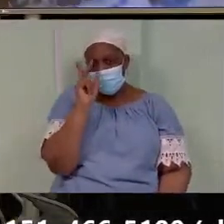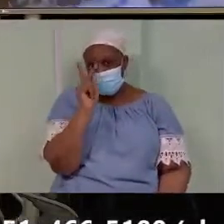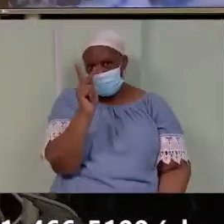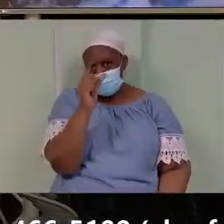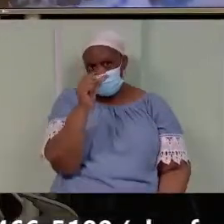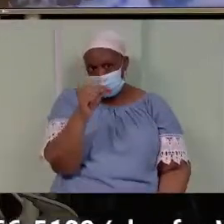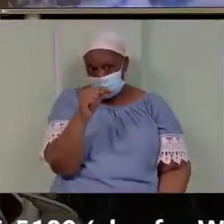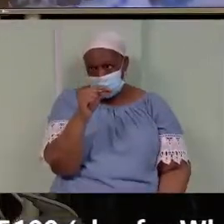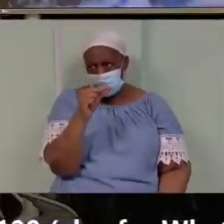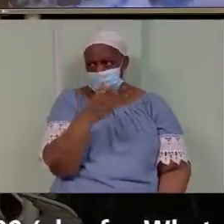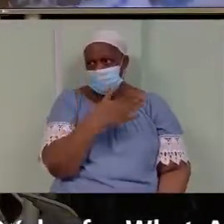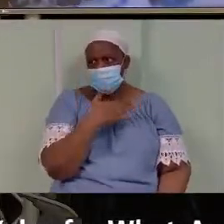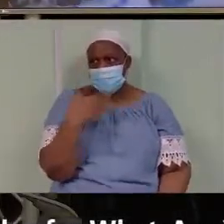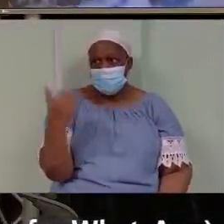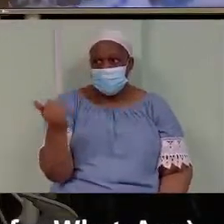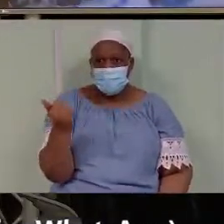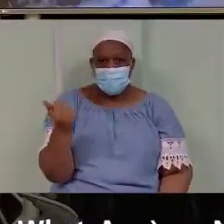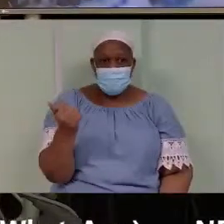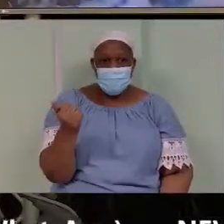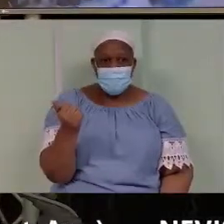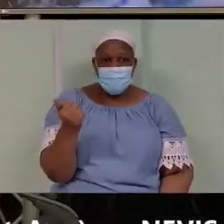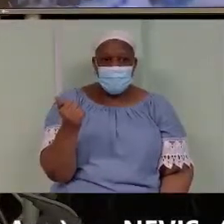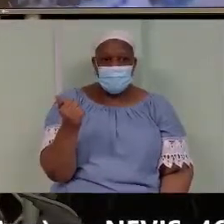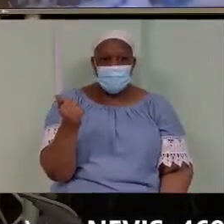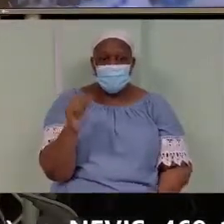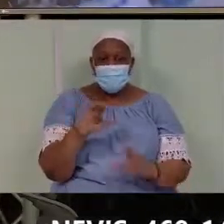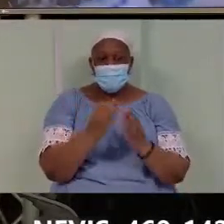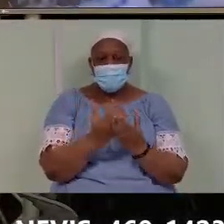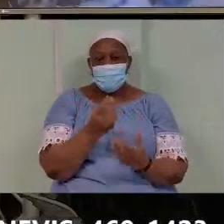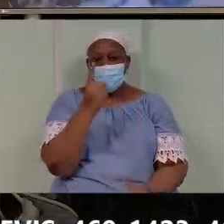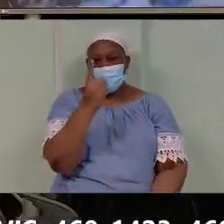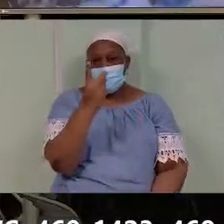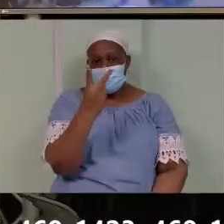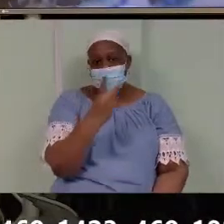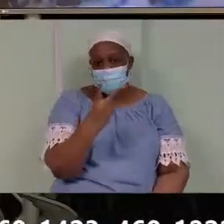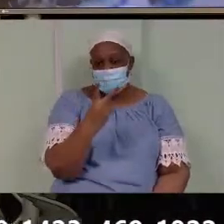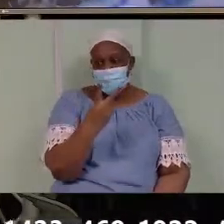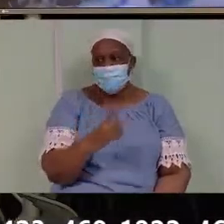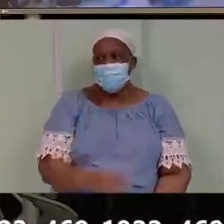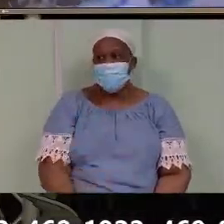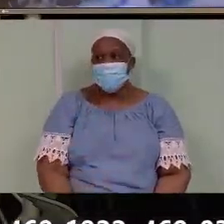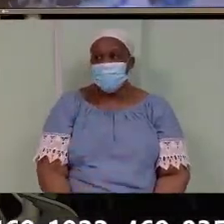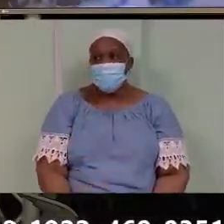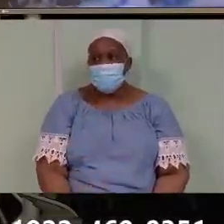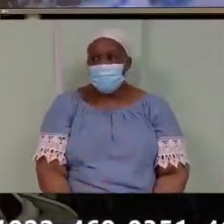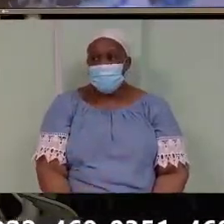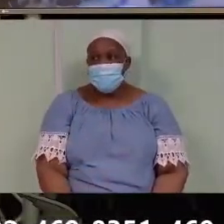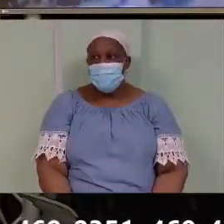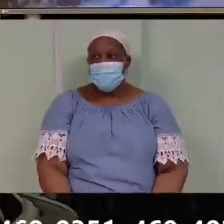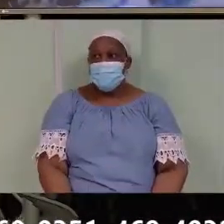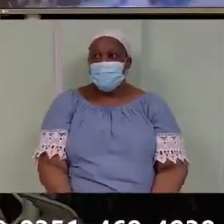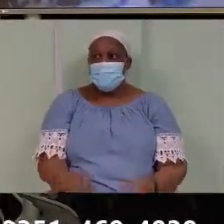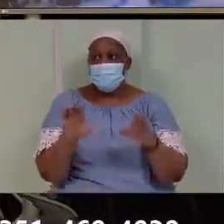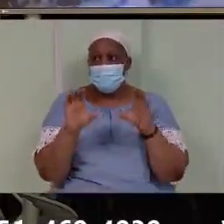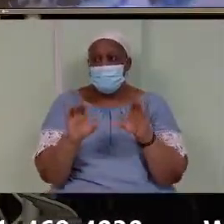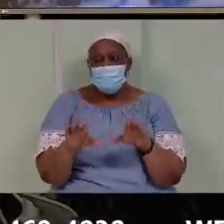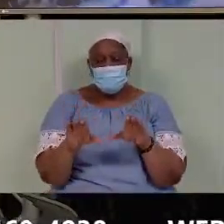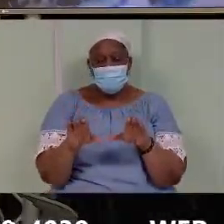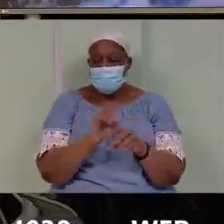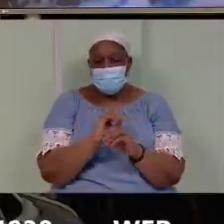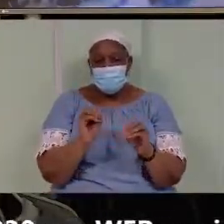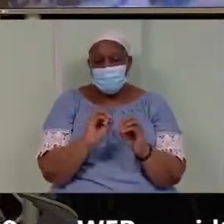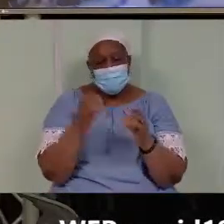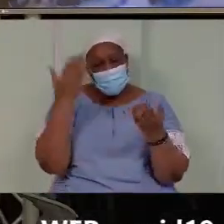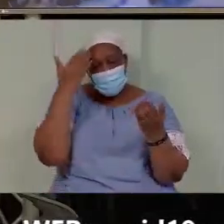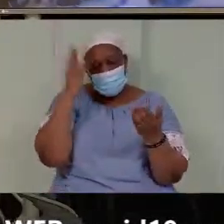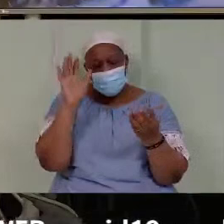students would be allowed to wear a mask or not. That would have to be confirmed, but certainly the students from grade 4 right up to 5th form